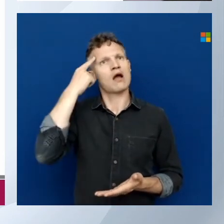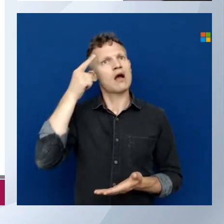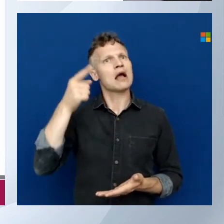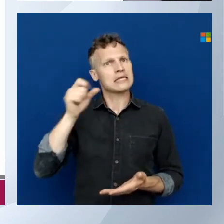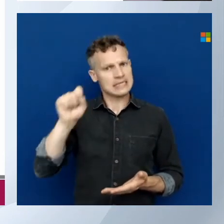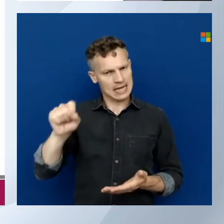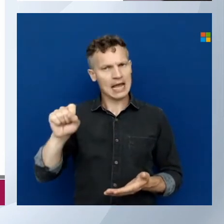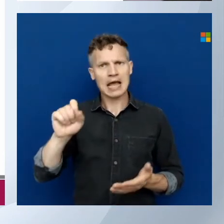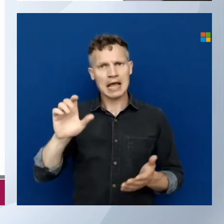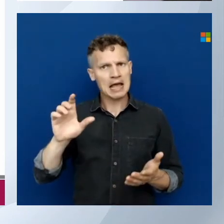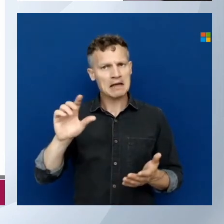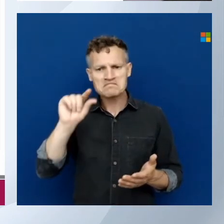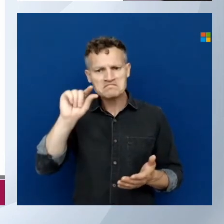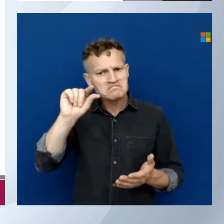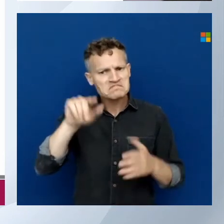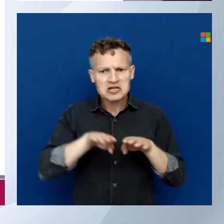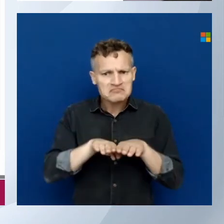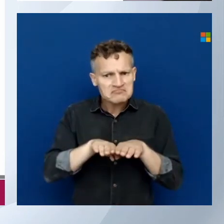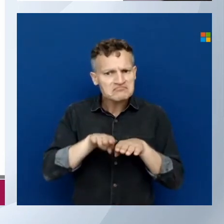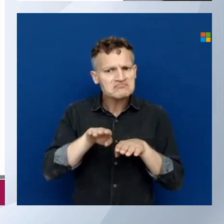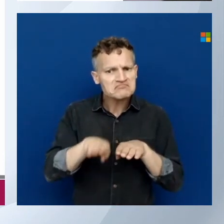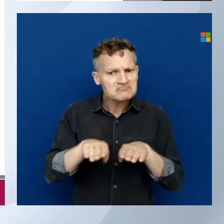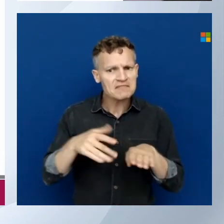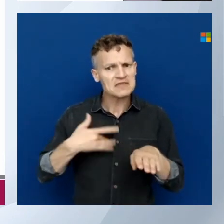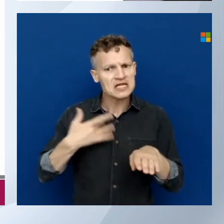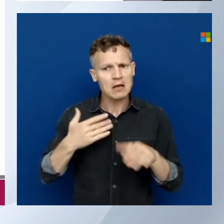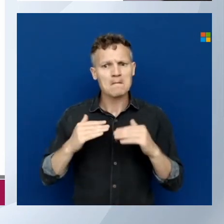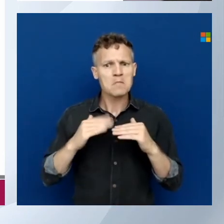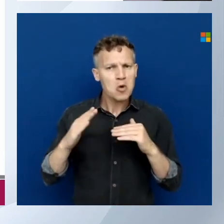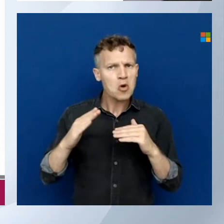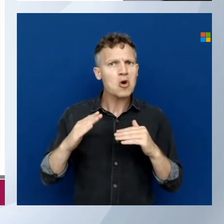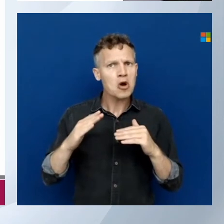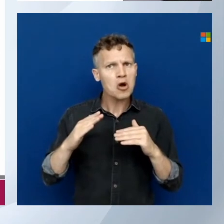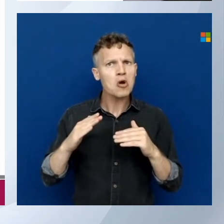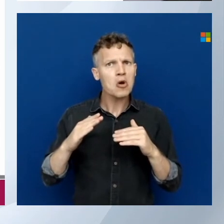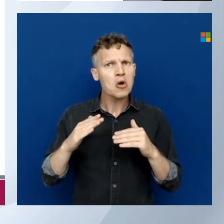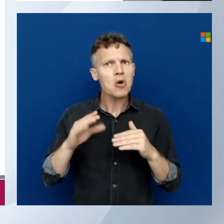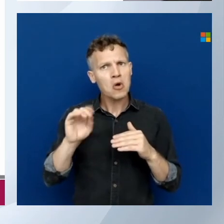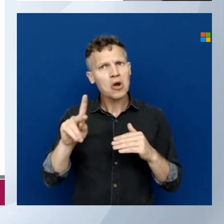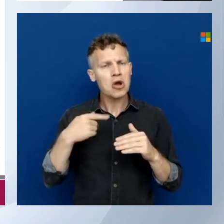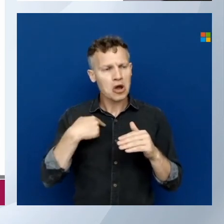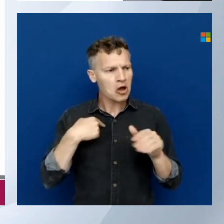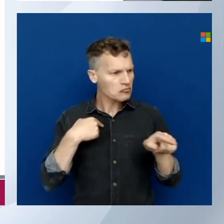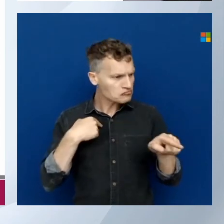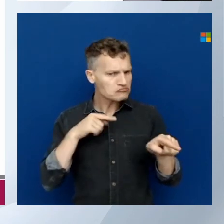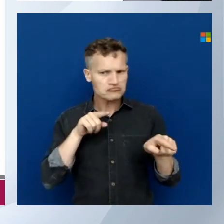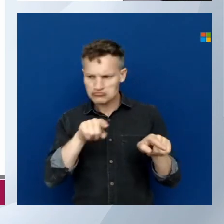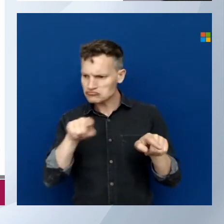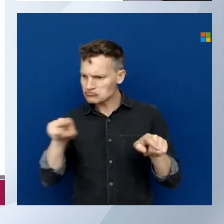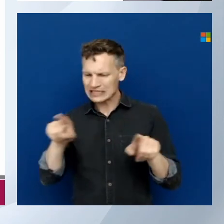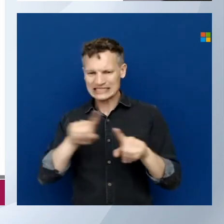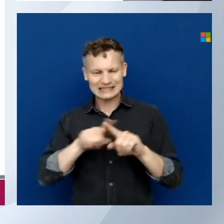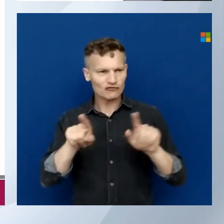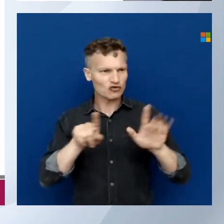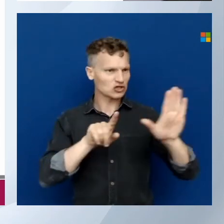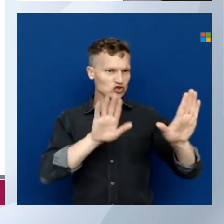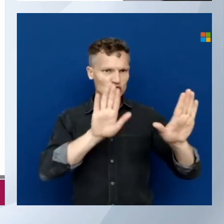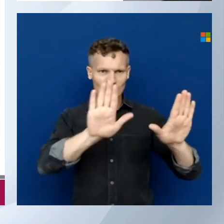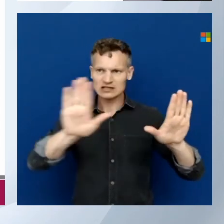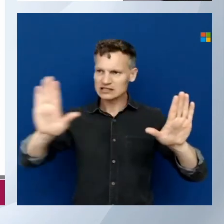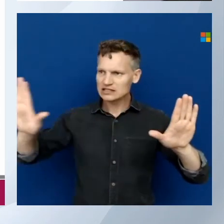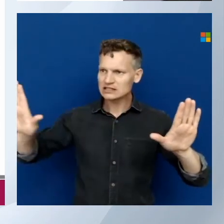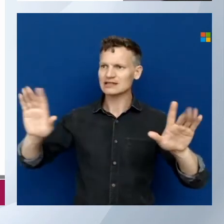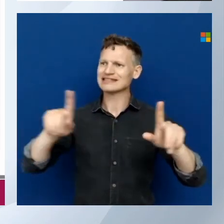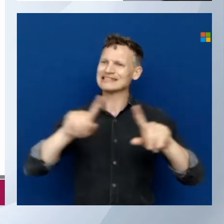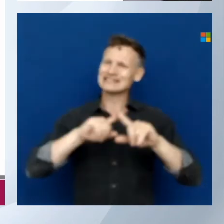familiar, feeling more familiar and confident with all the different services that are there and all the different ways that you can use